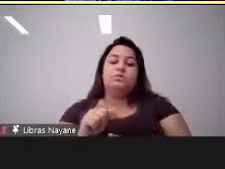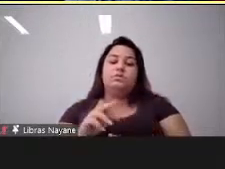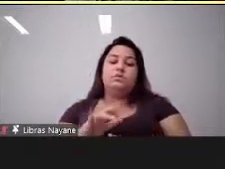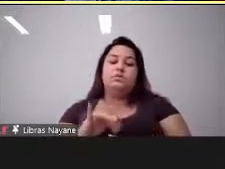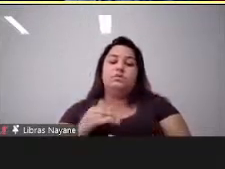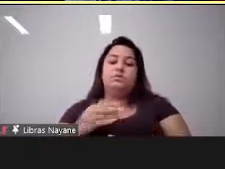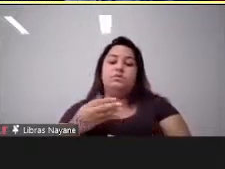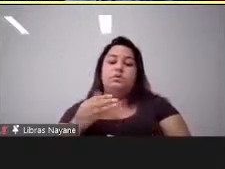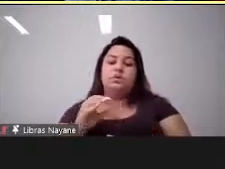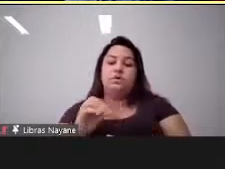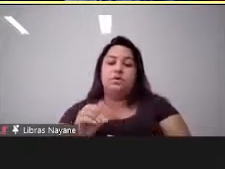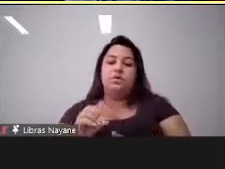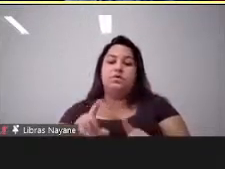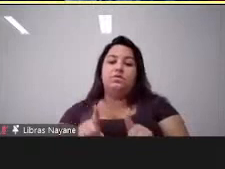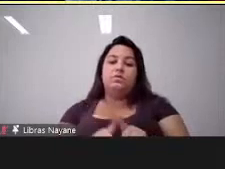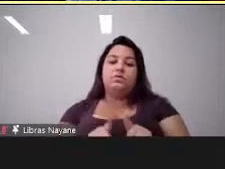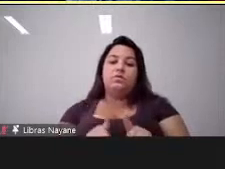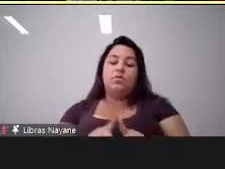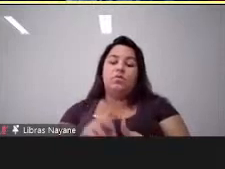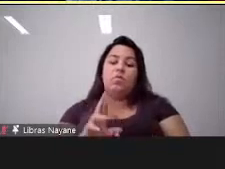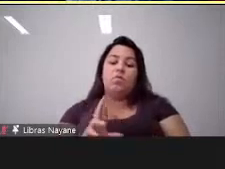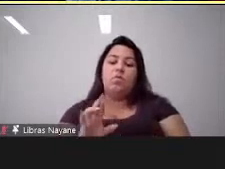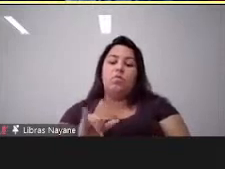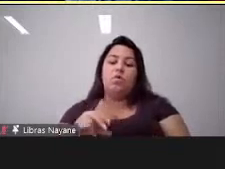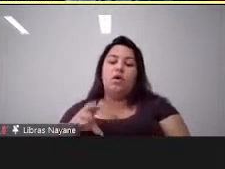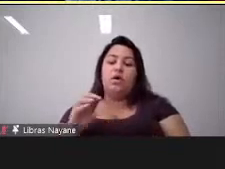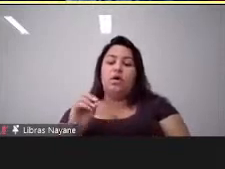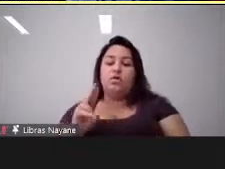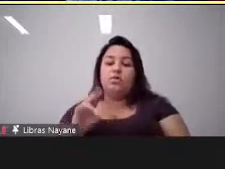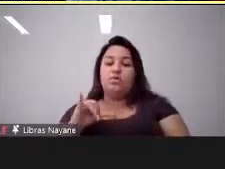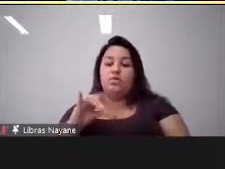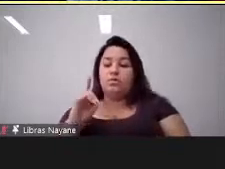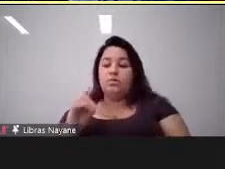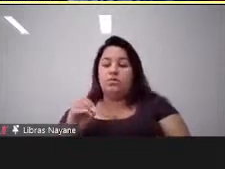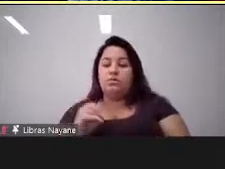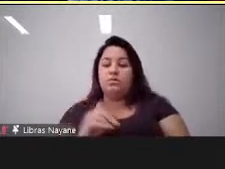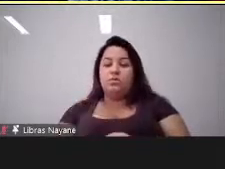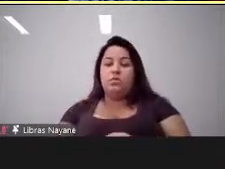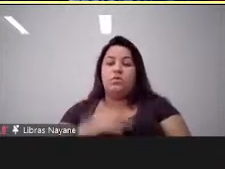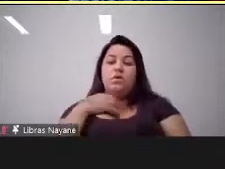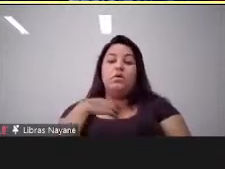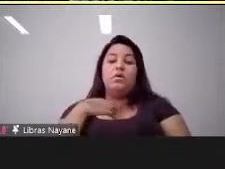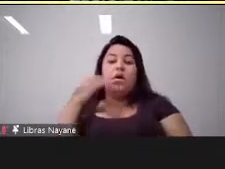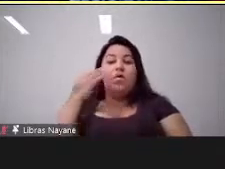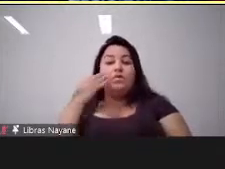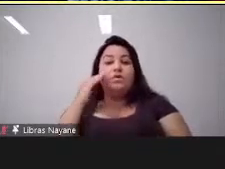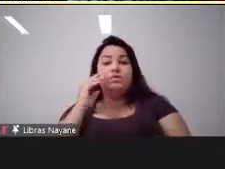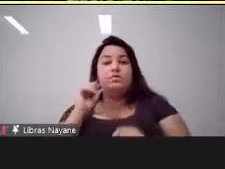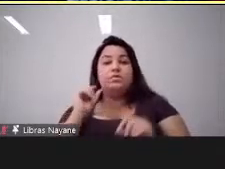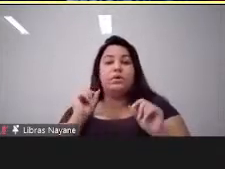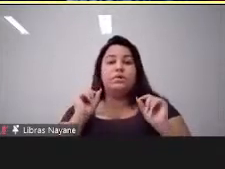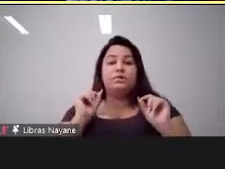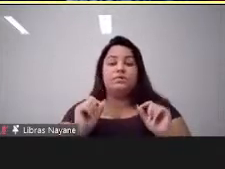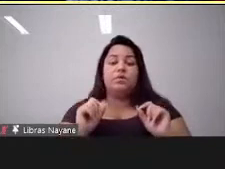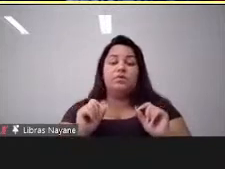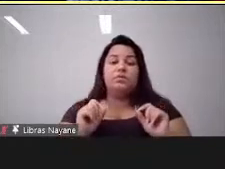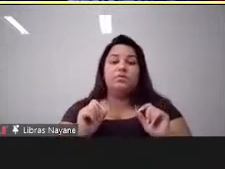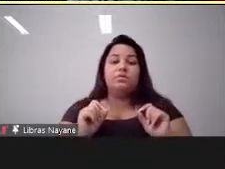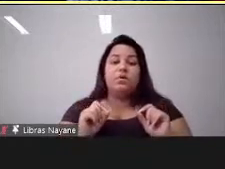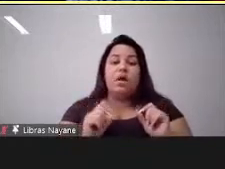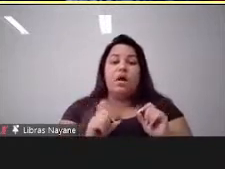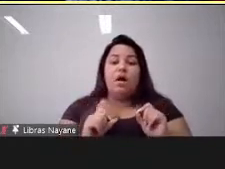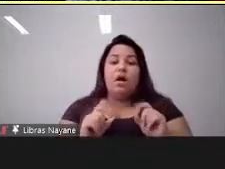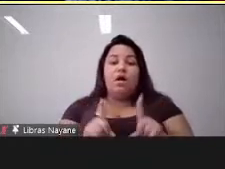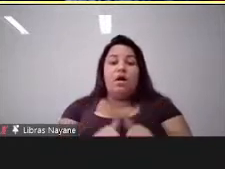said that, there is a widespread understanding that pensions are somehow beneficial,